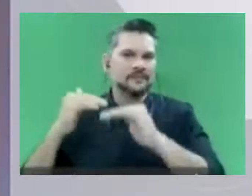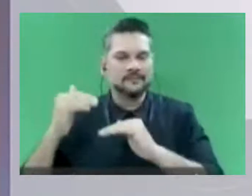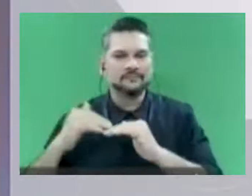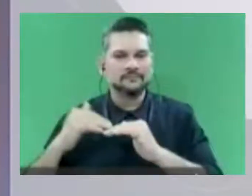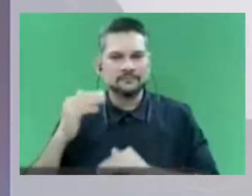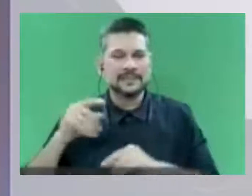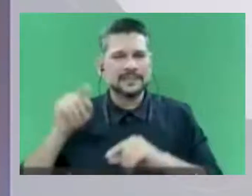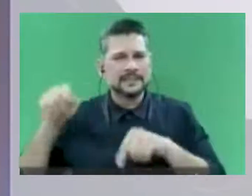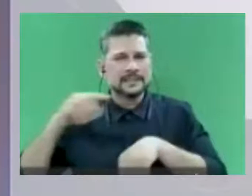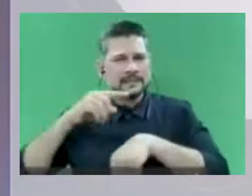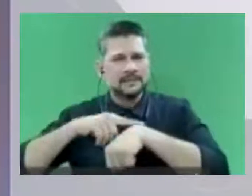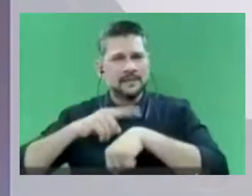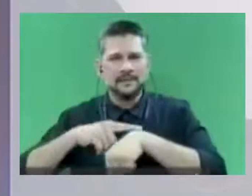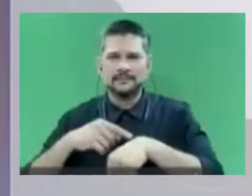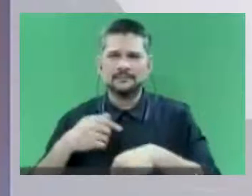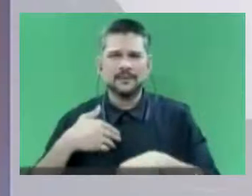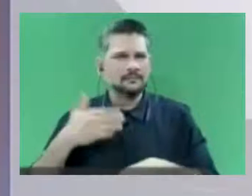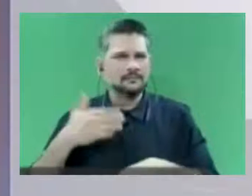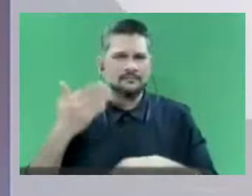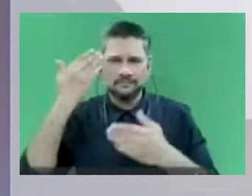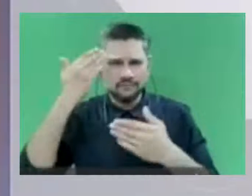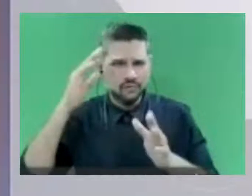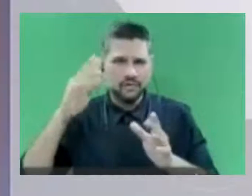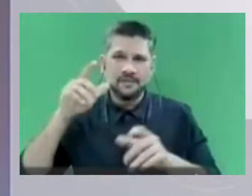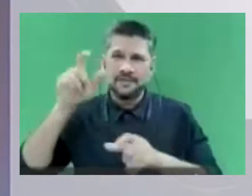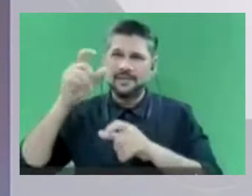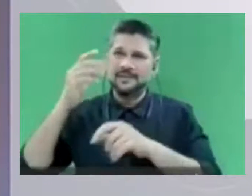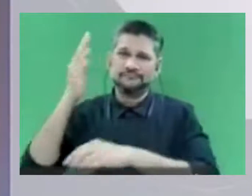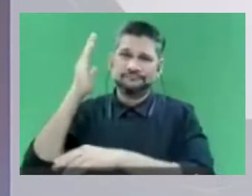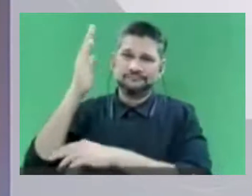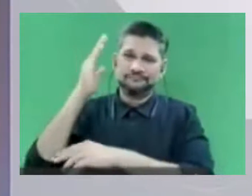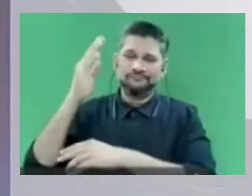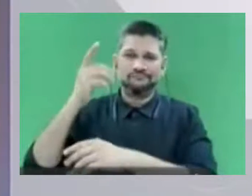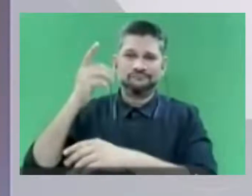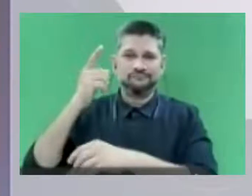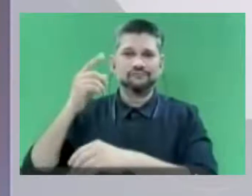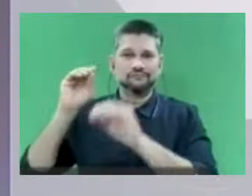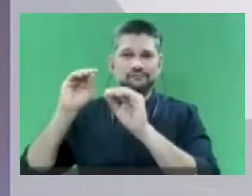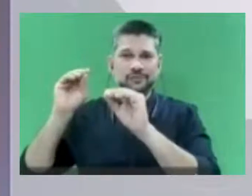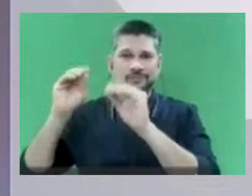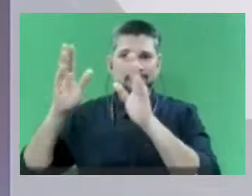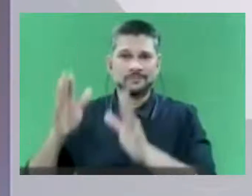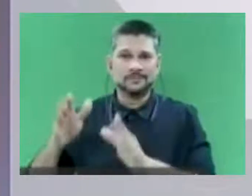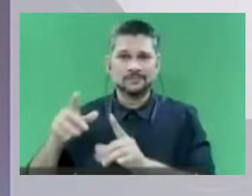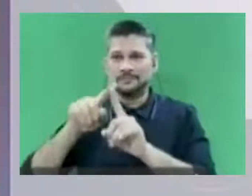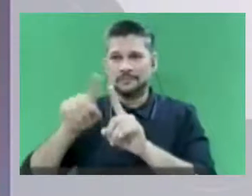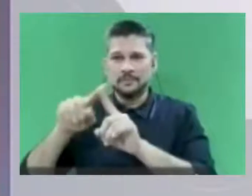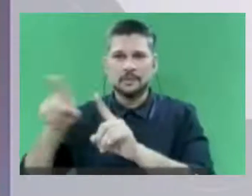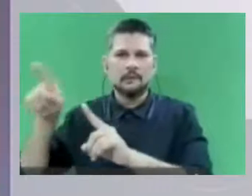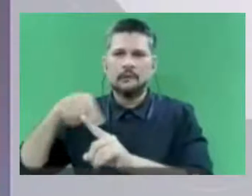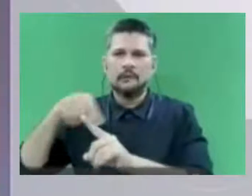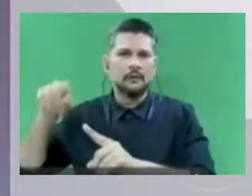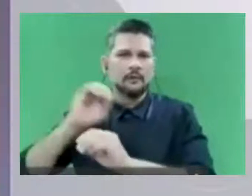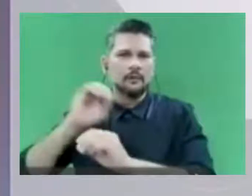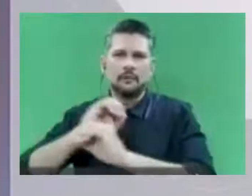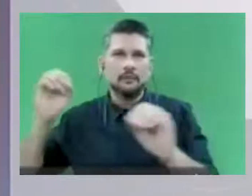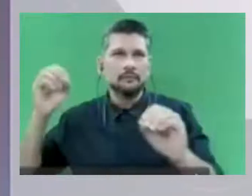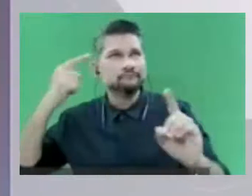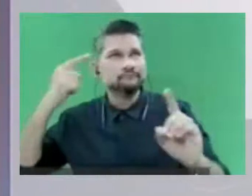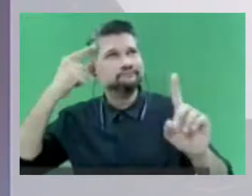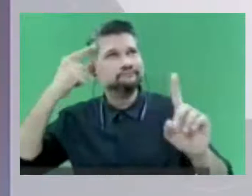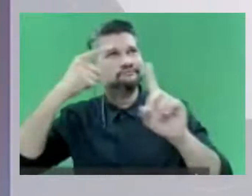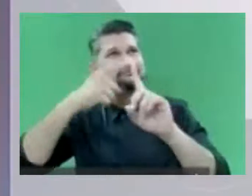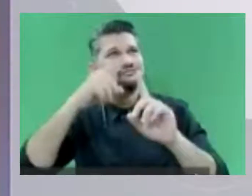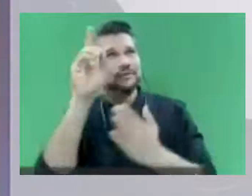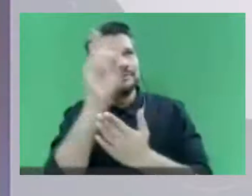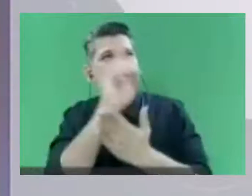thought about human-centric design thinking approach, design thinking, and how do we include accessibility issues,